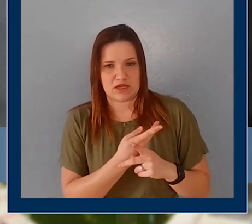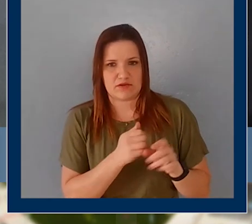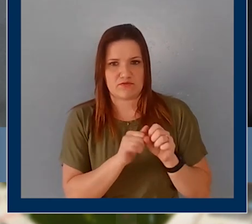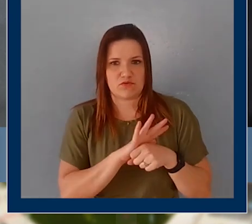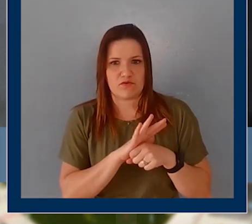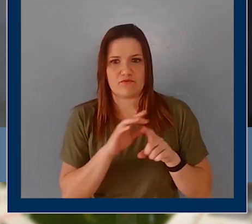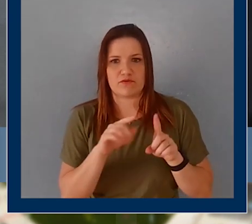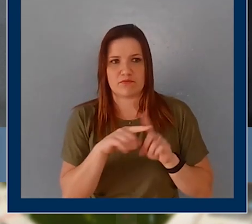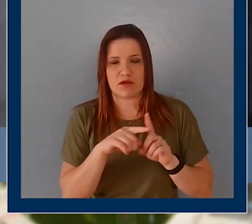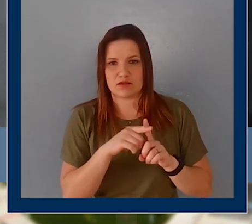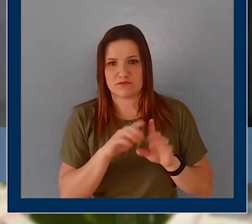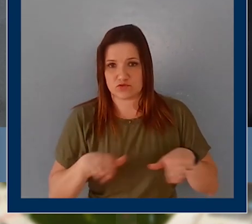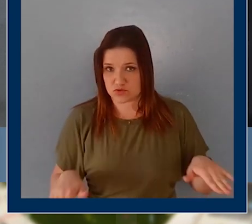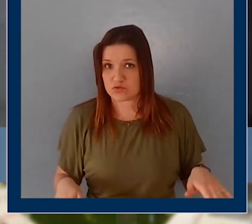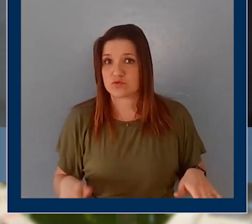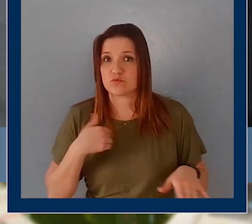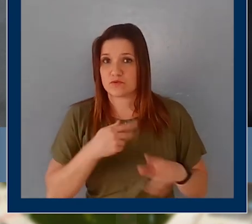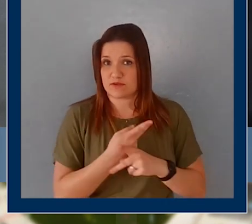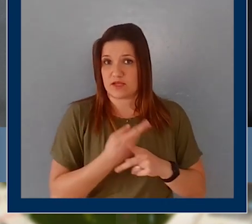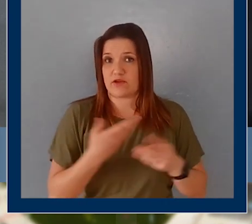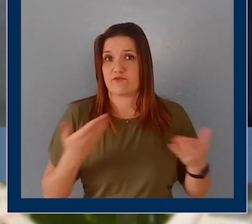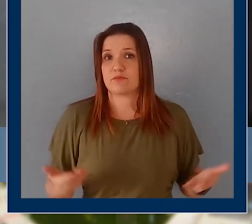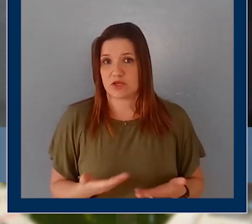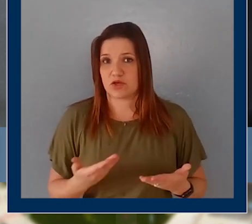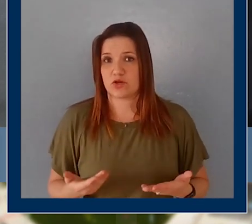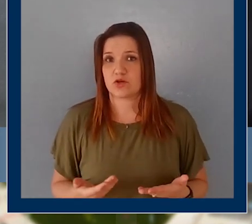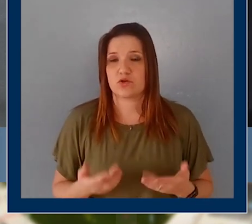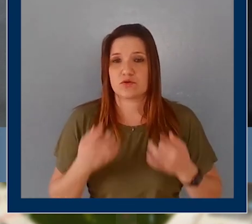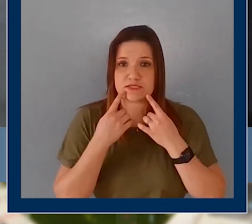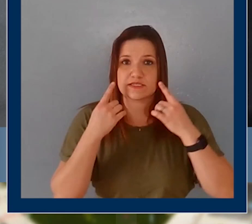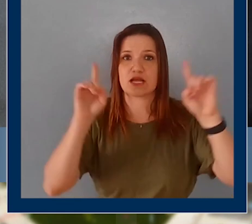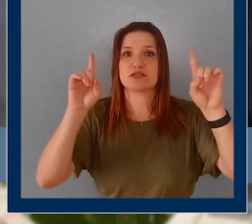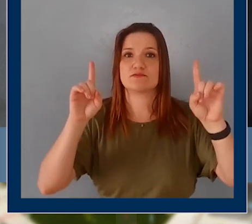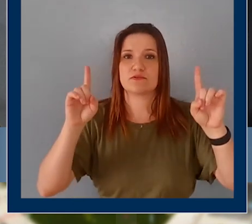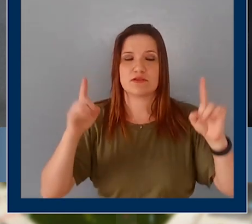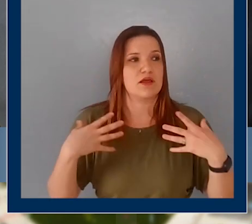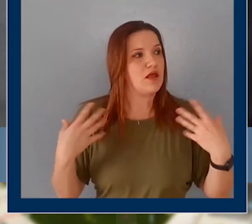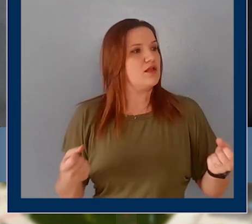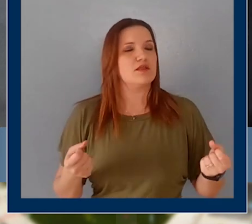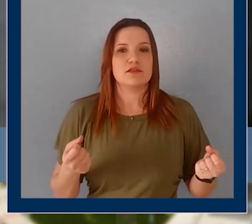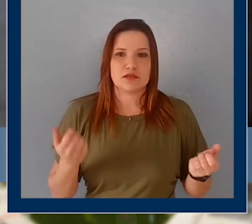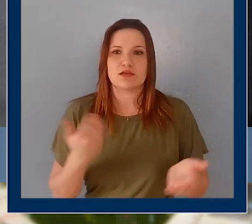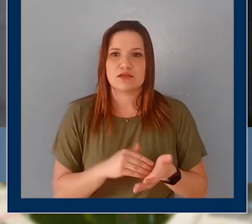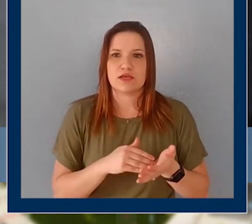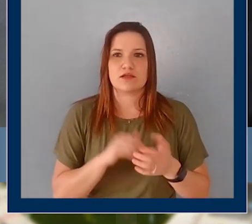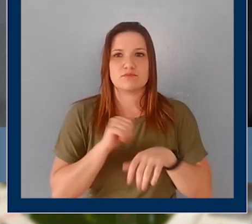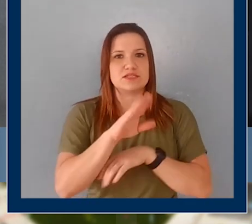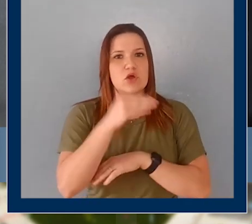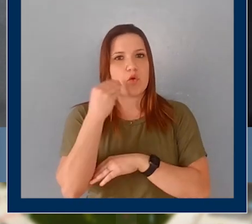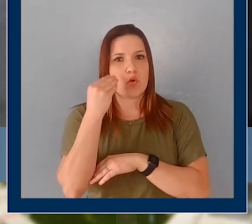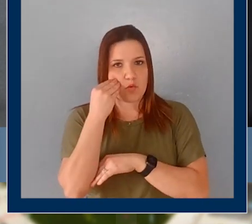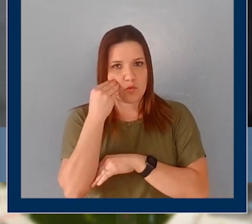commonly seen at Valley Children's that can have an effect on organs and have